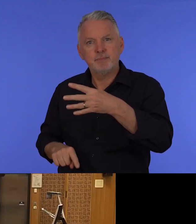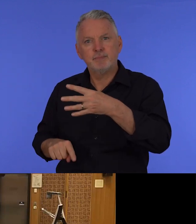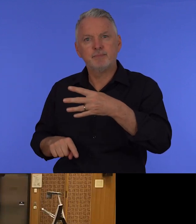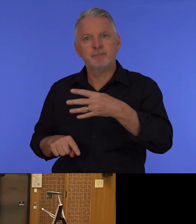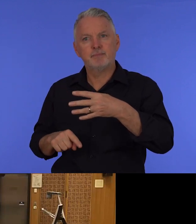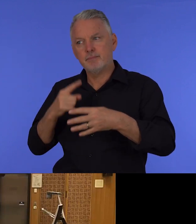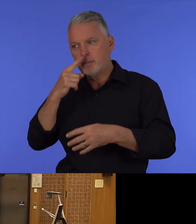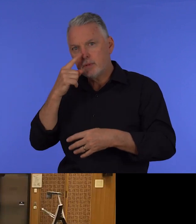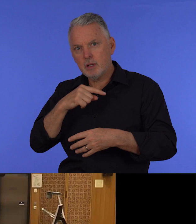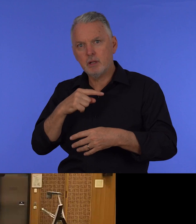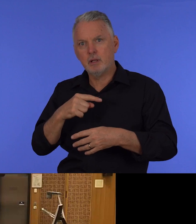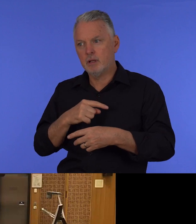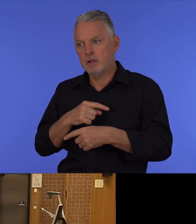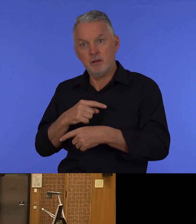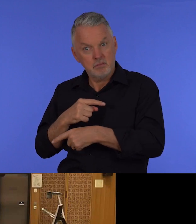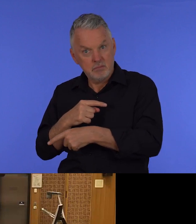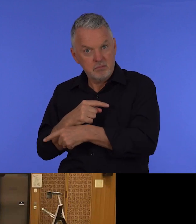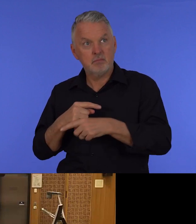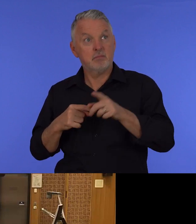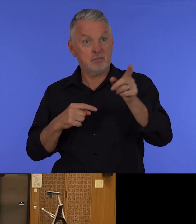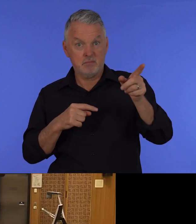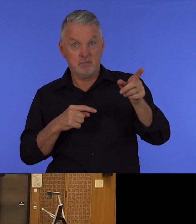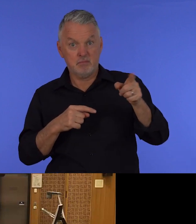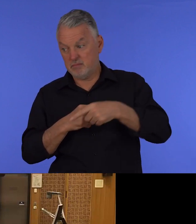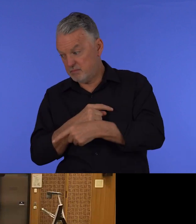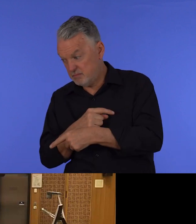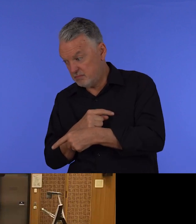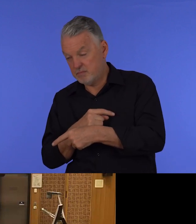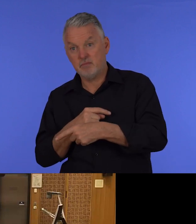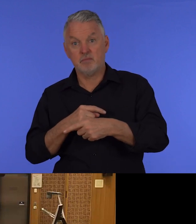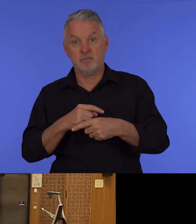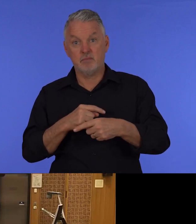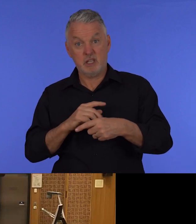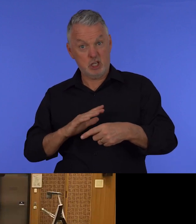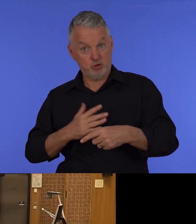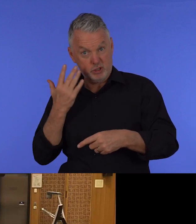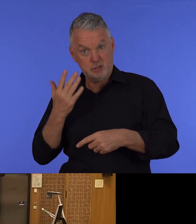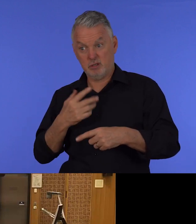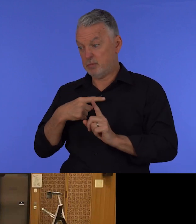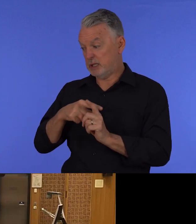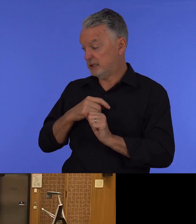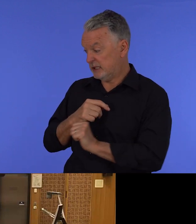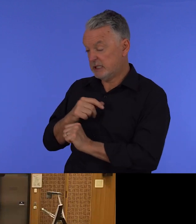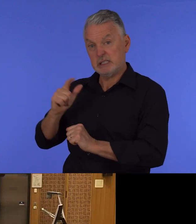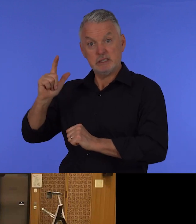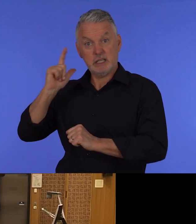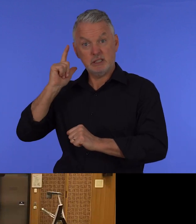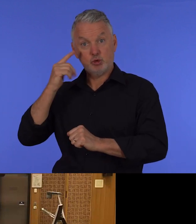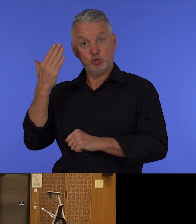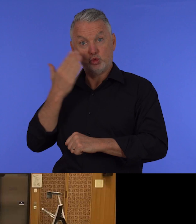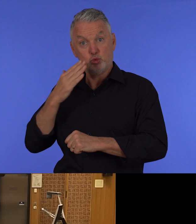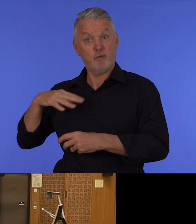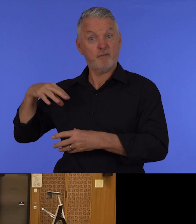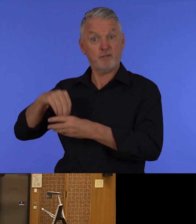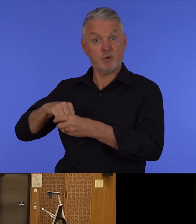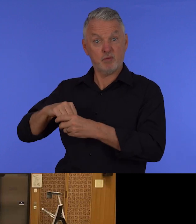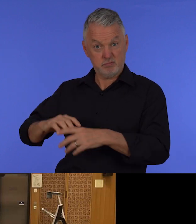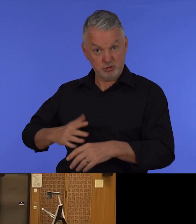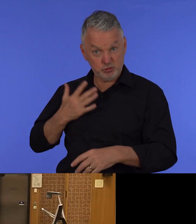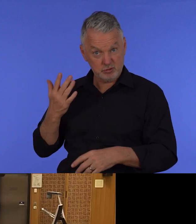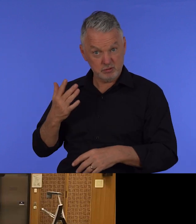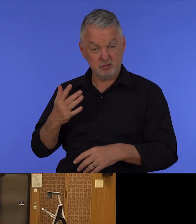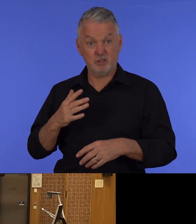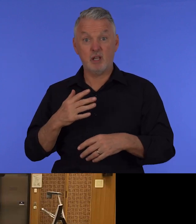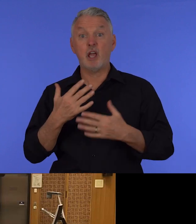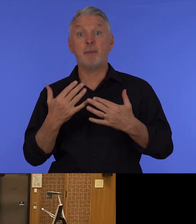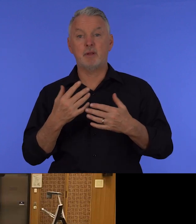teachers, on what adjustments work well for him at school, and would his teachers from school be interested in